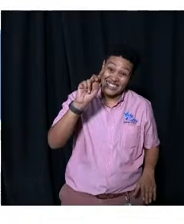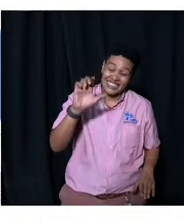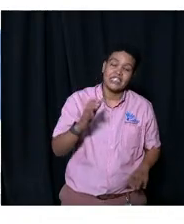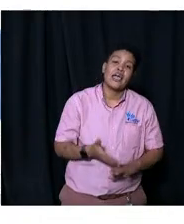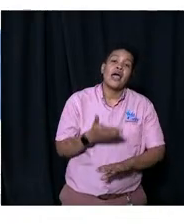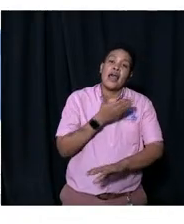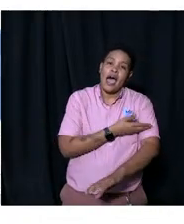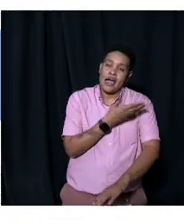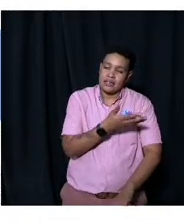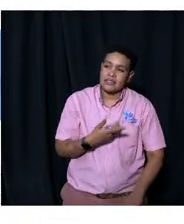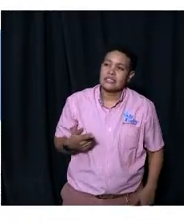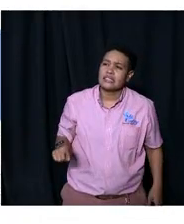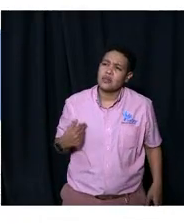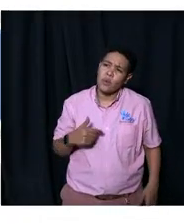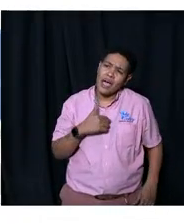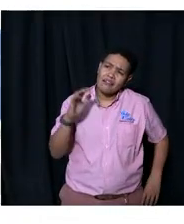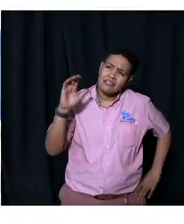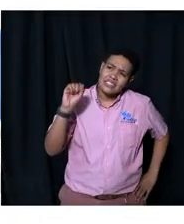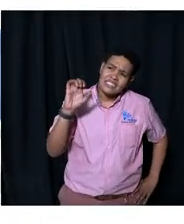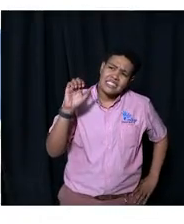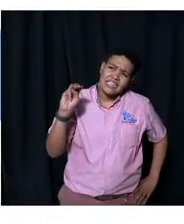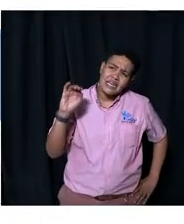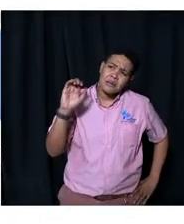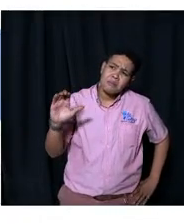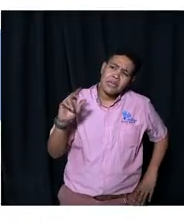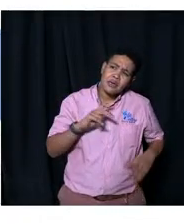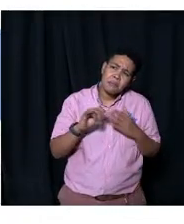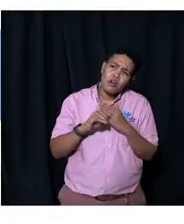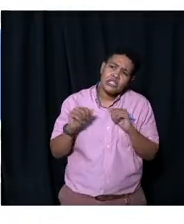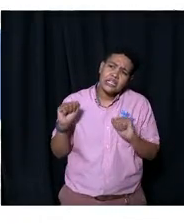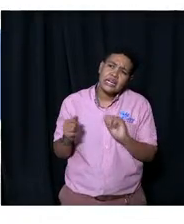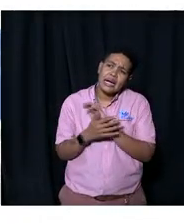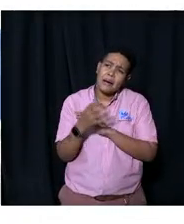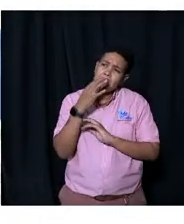the CBIC project,